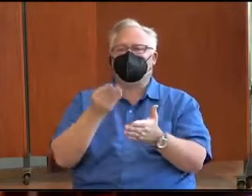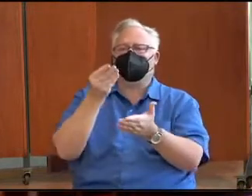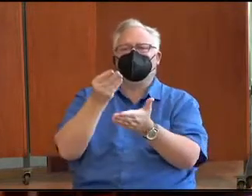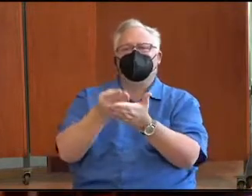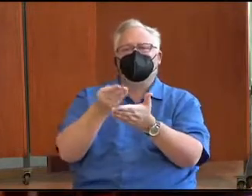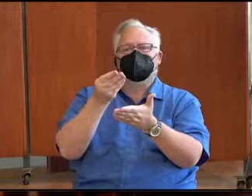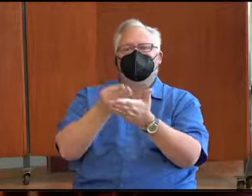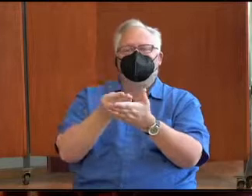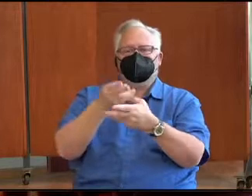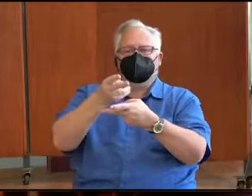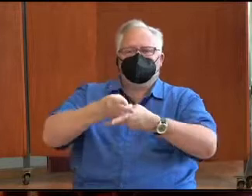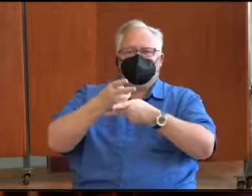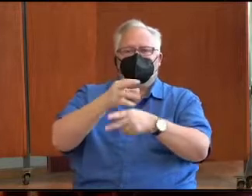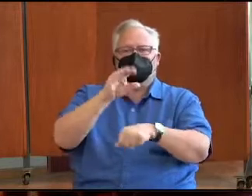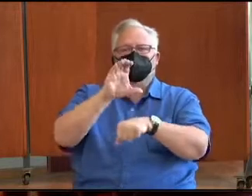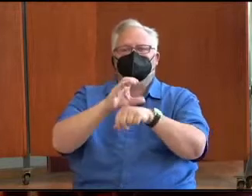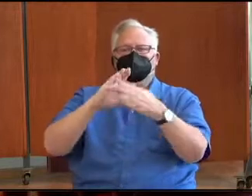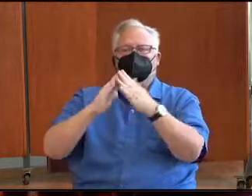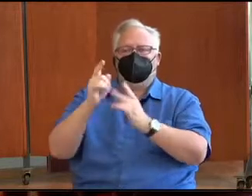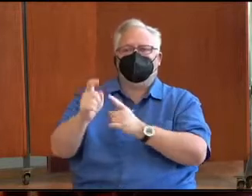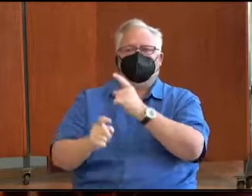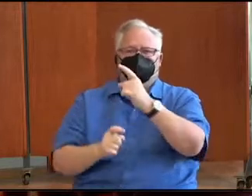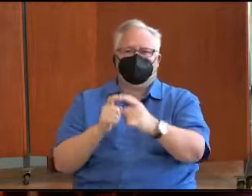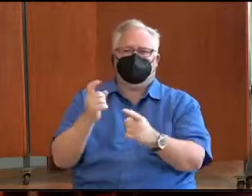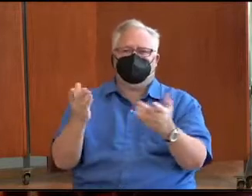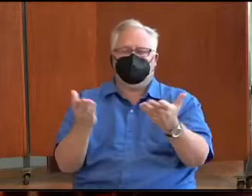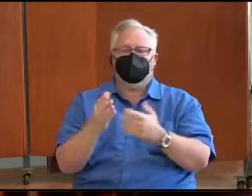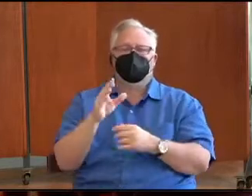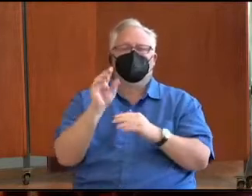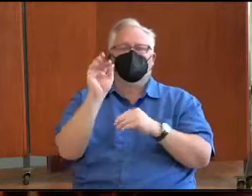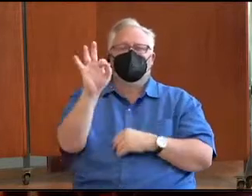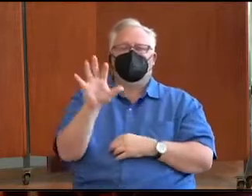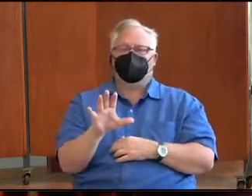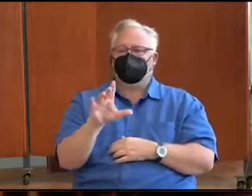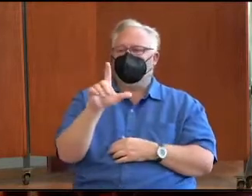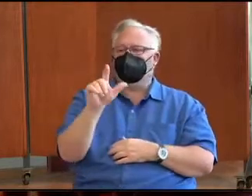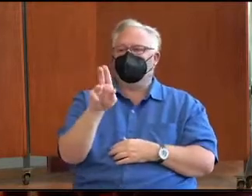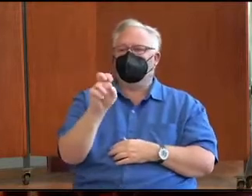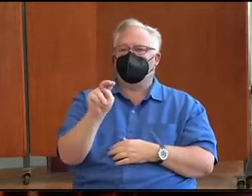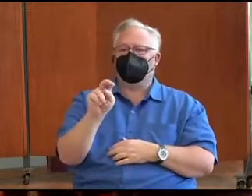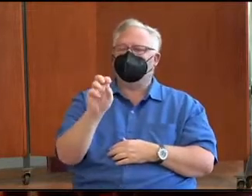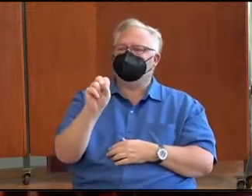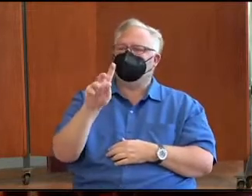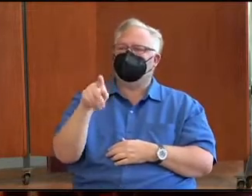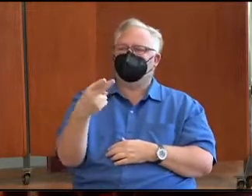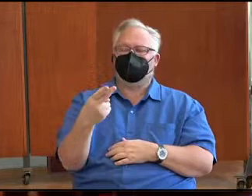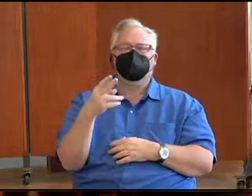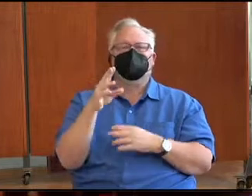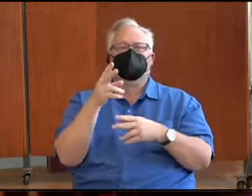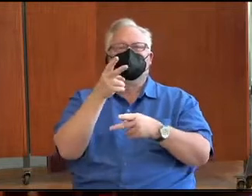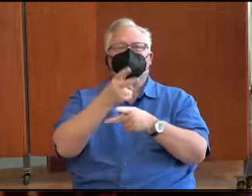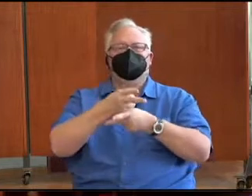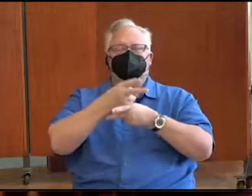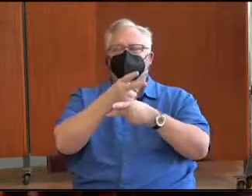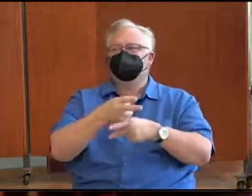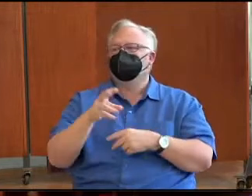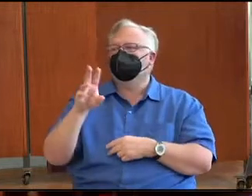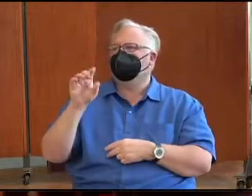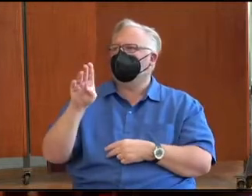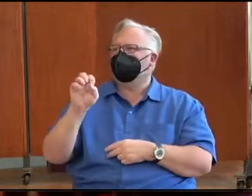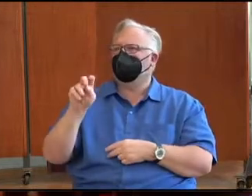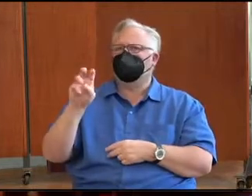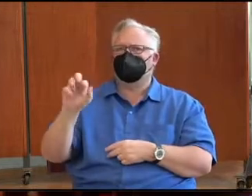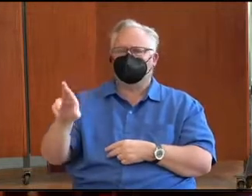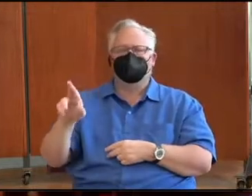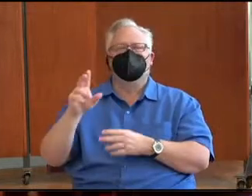yes, our Director of Congregational Giving is here. The Reverend Lauren Smith is Director of Stewardship. The Reverend Vale Weller is Director of